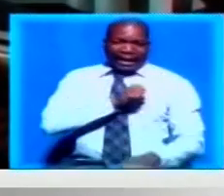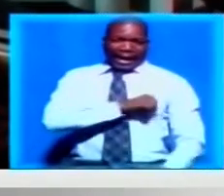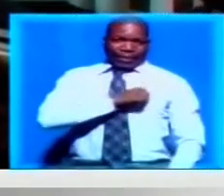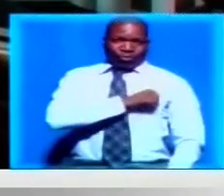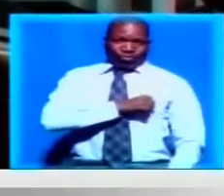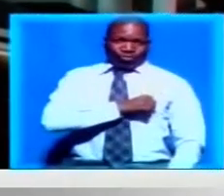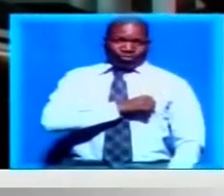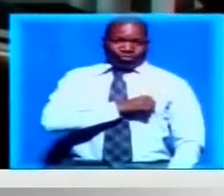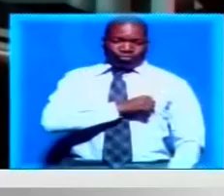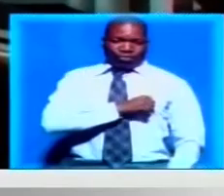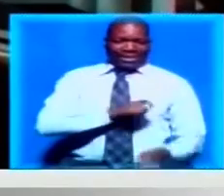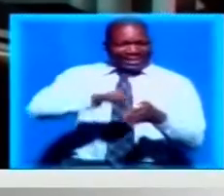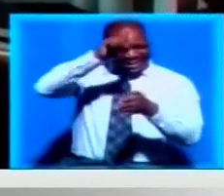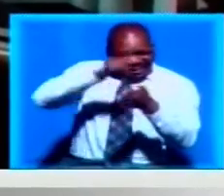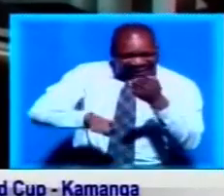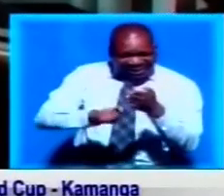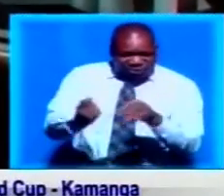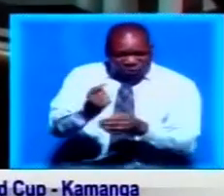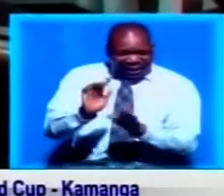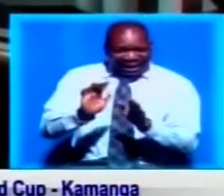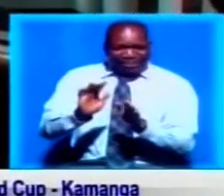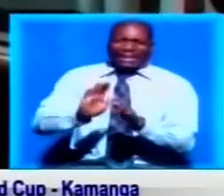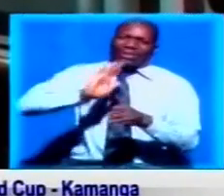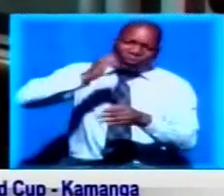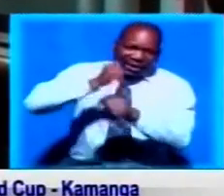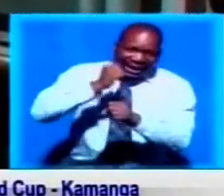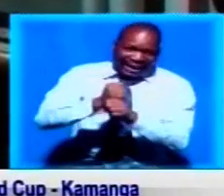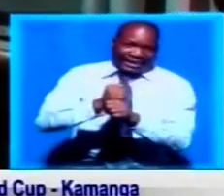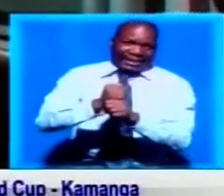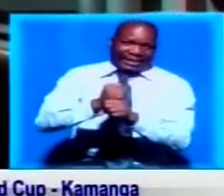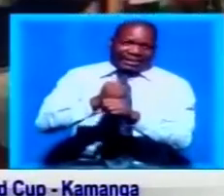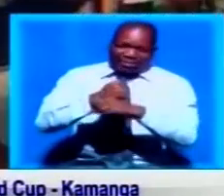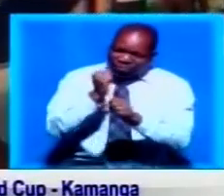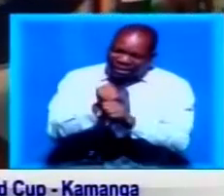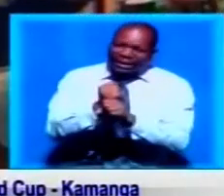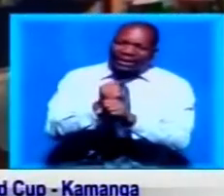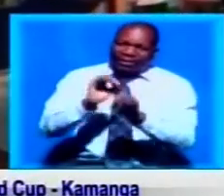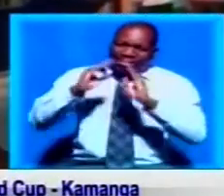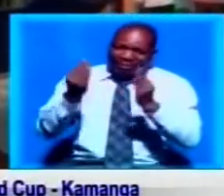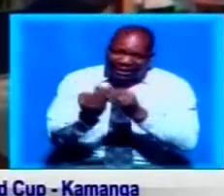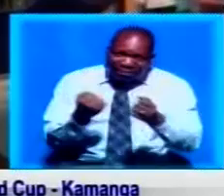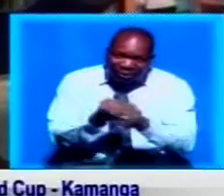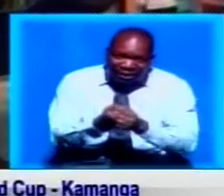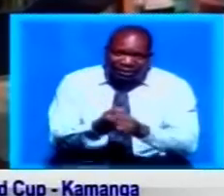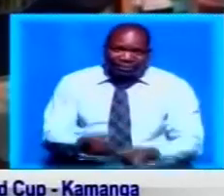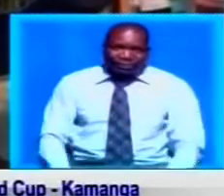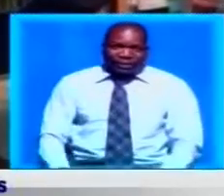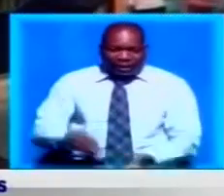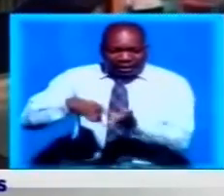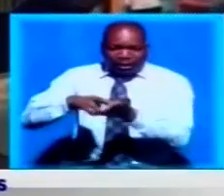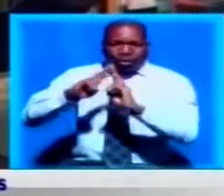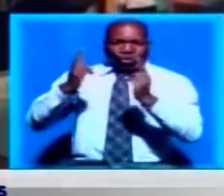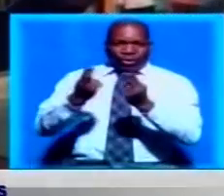towards taxpayers, but even towards your own work, something that is keeping your families going. According to the union representative,